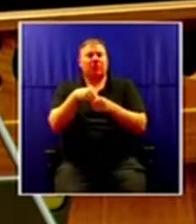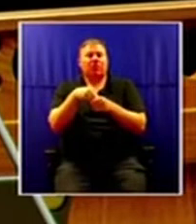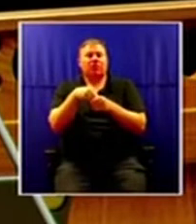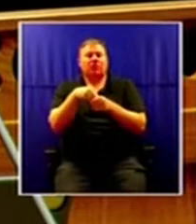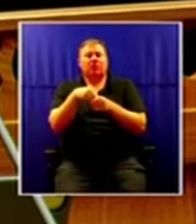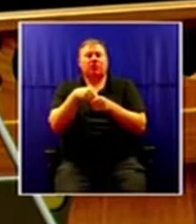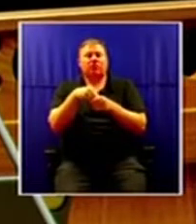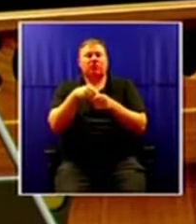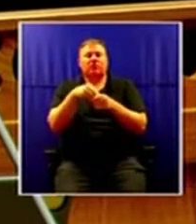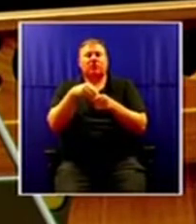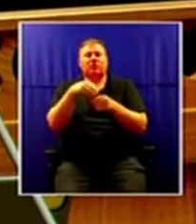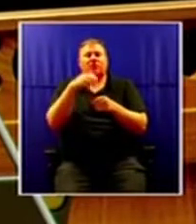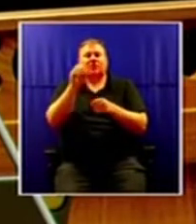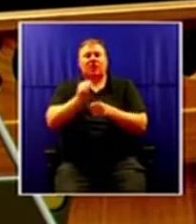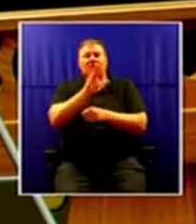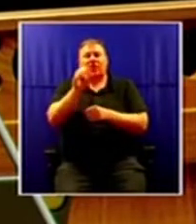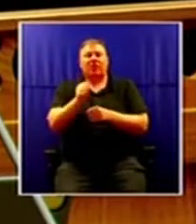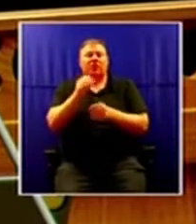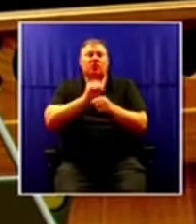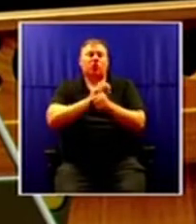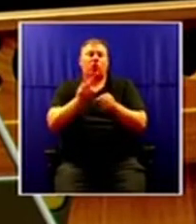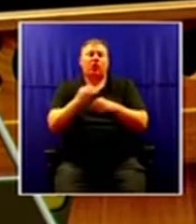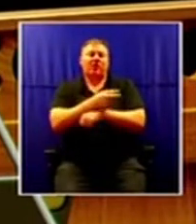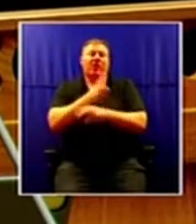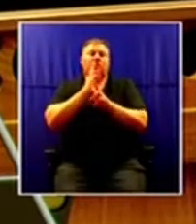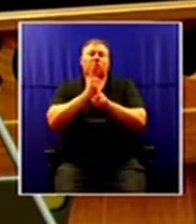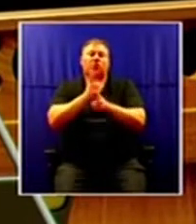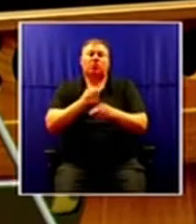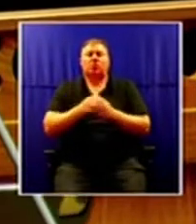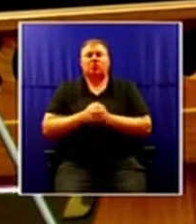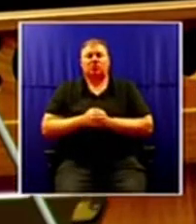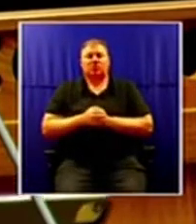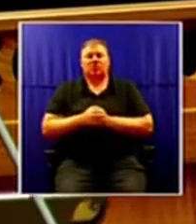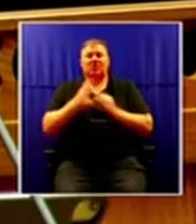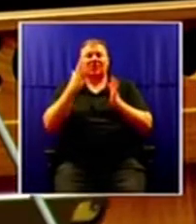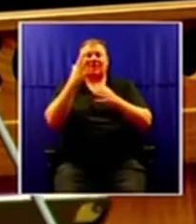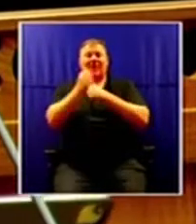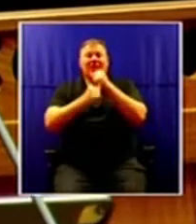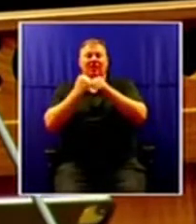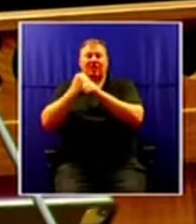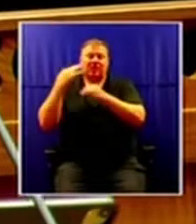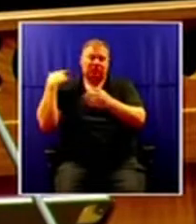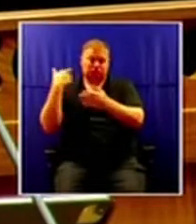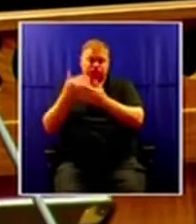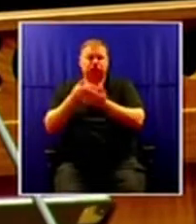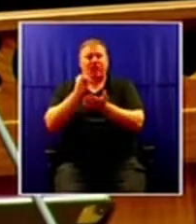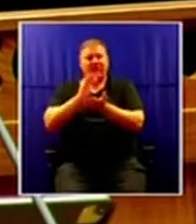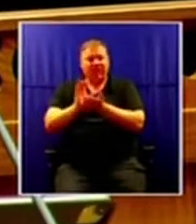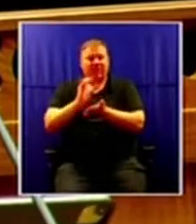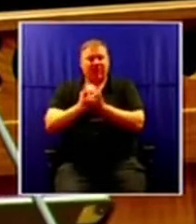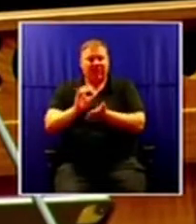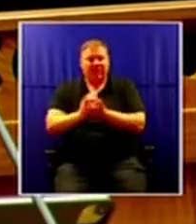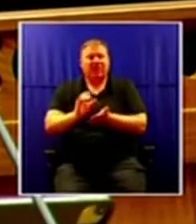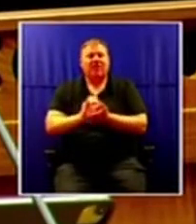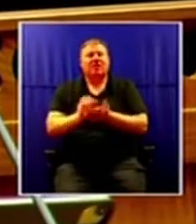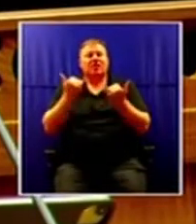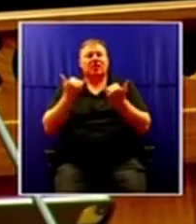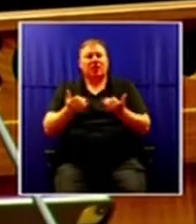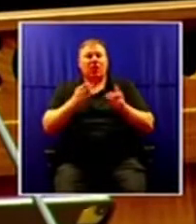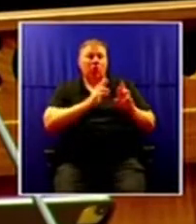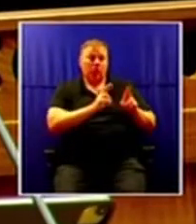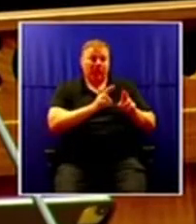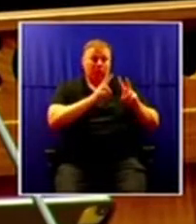response. Now, after a decade of investment, we are now ready to move from